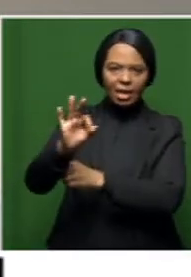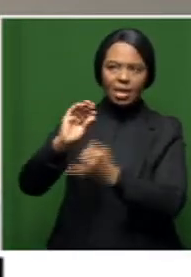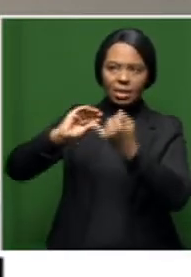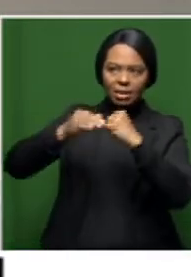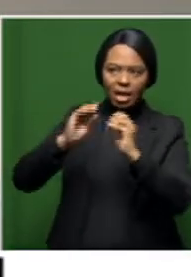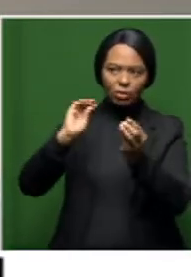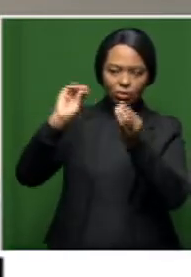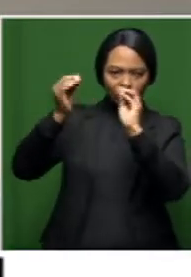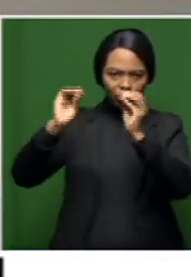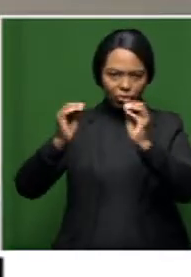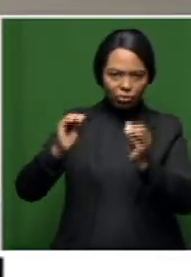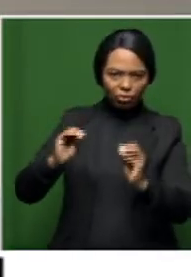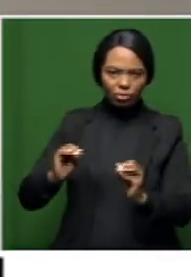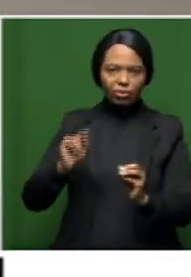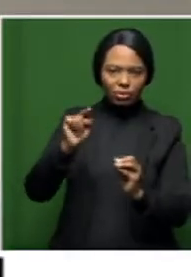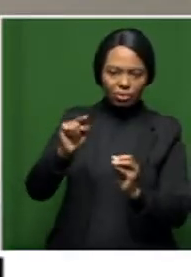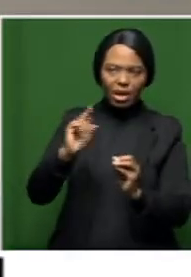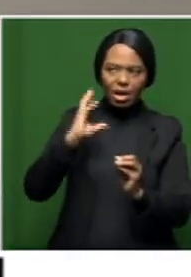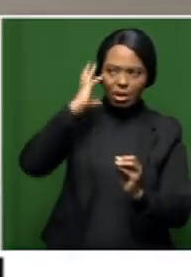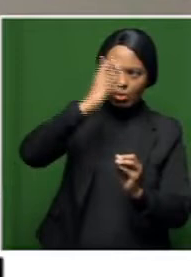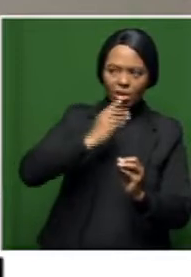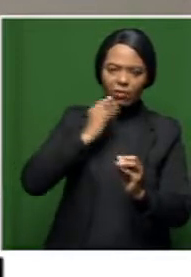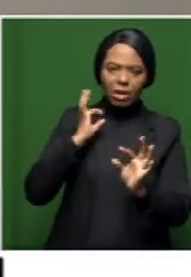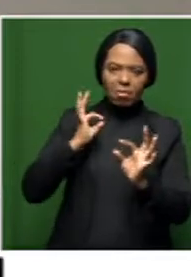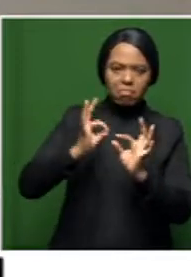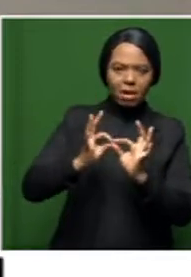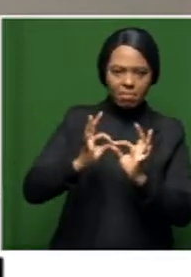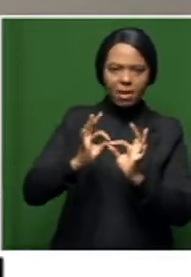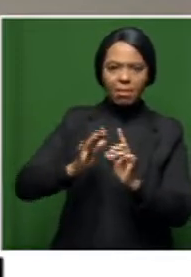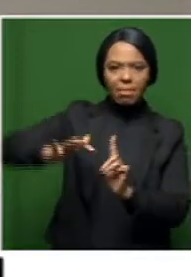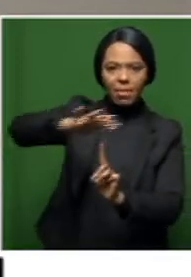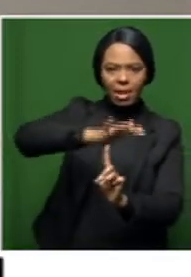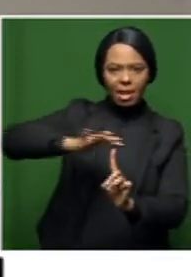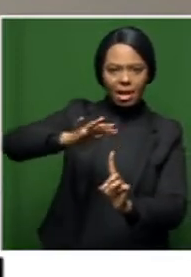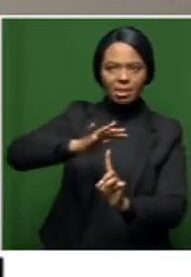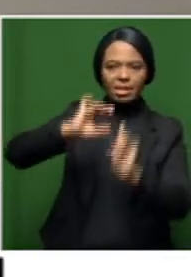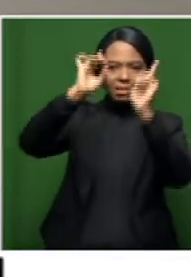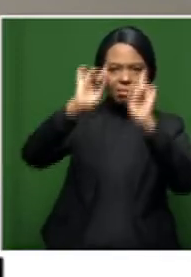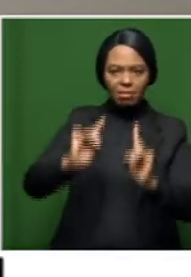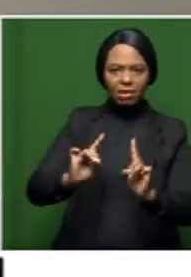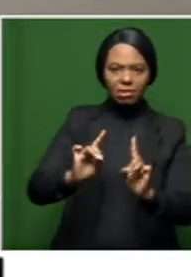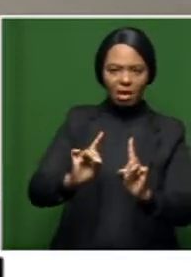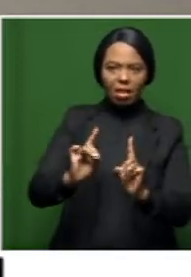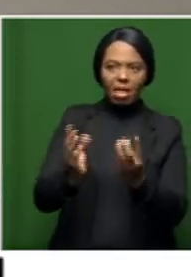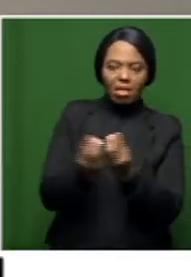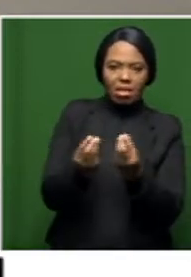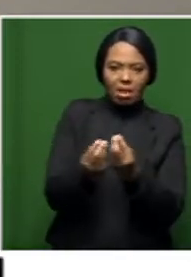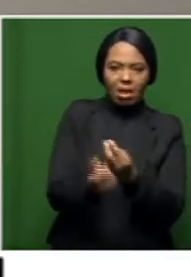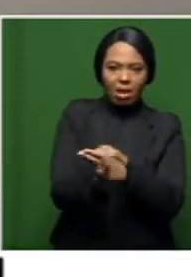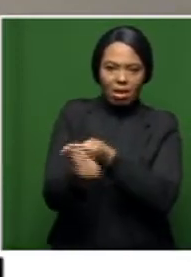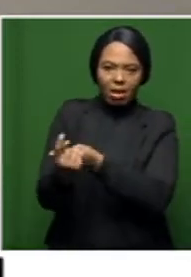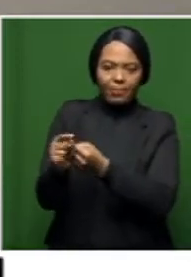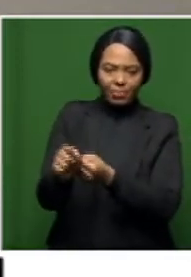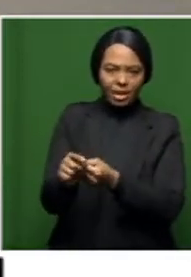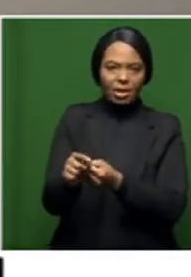it into a very beautiful, unique place for a very special encounter with art. So we